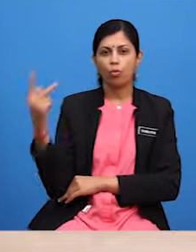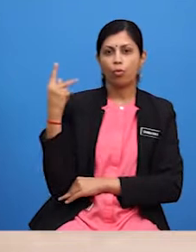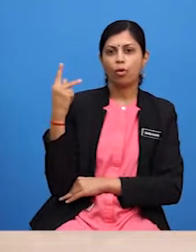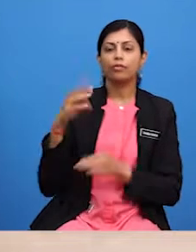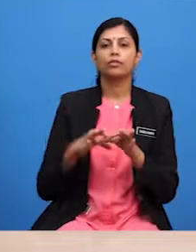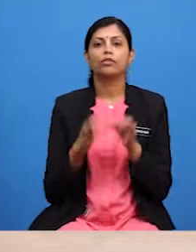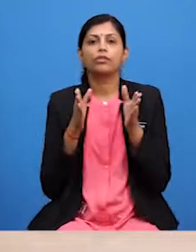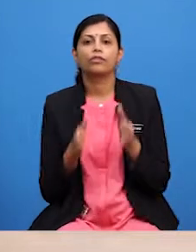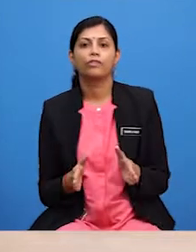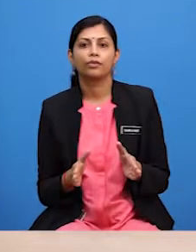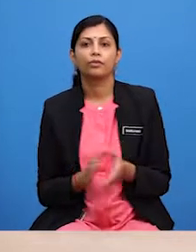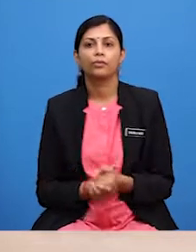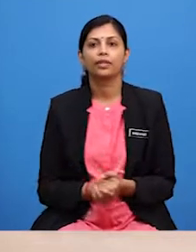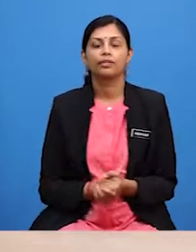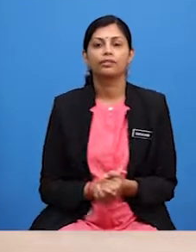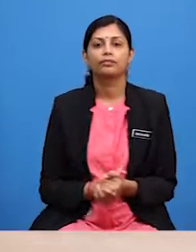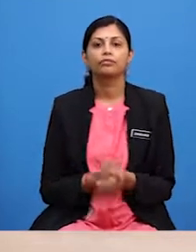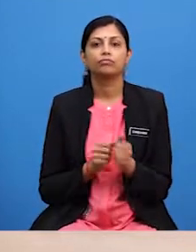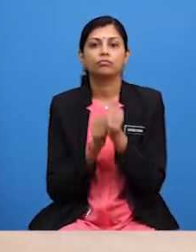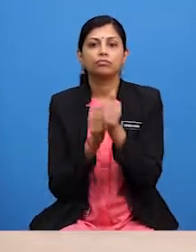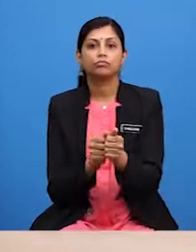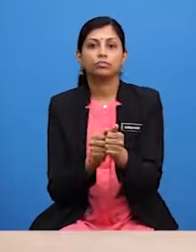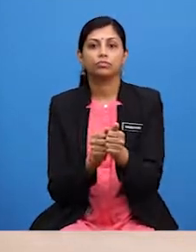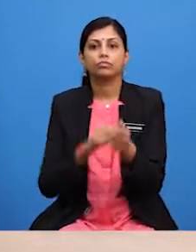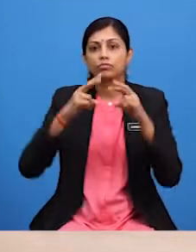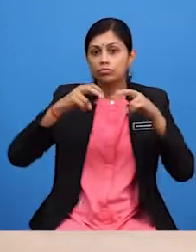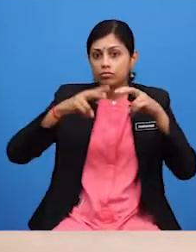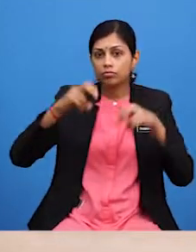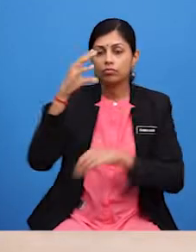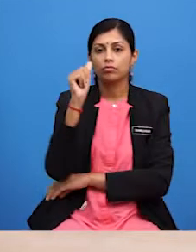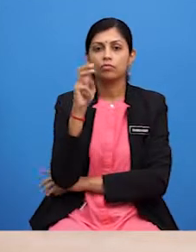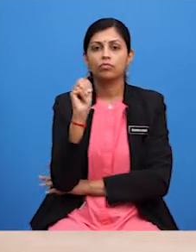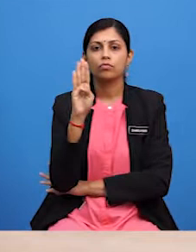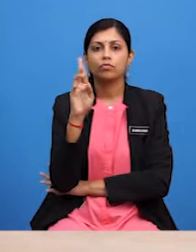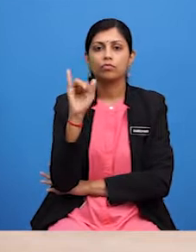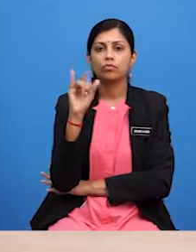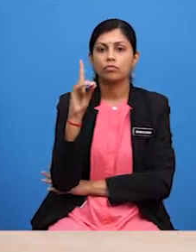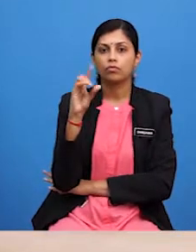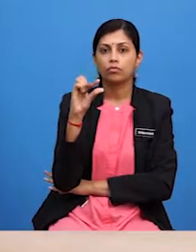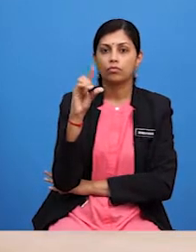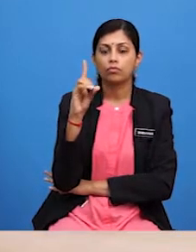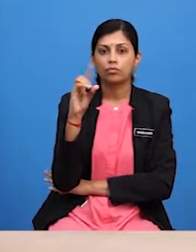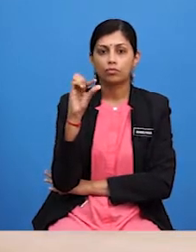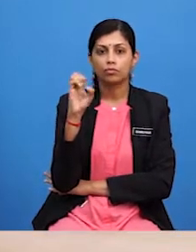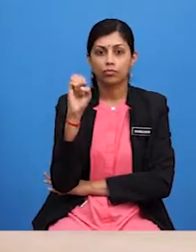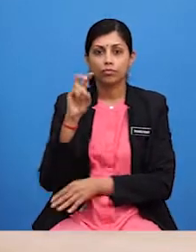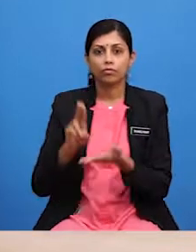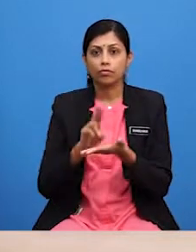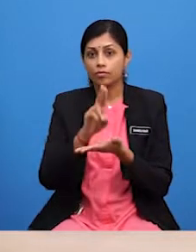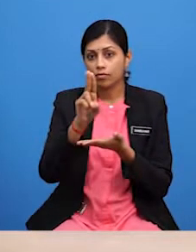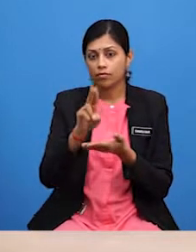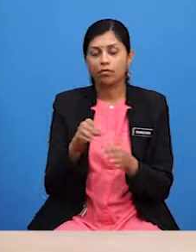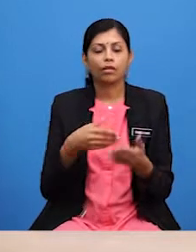Cambridge University, it doesn't matter in what order the letters in a word are. The